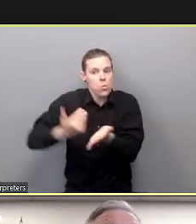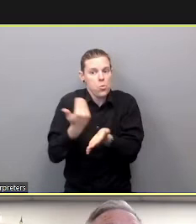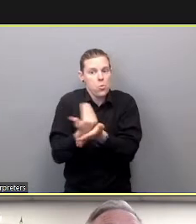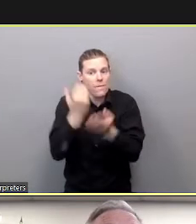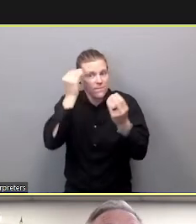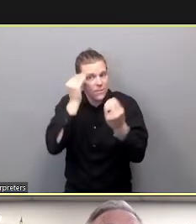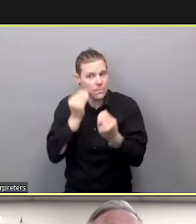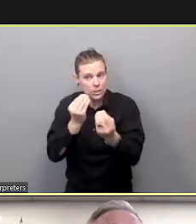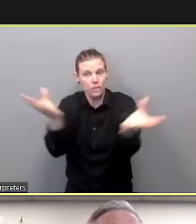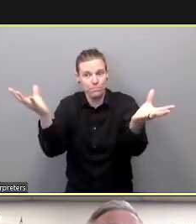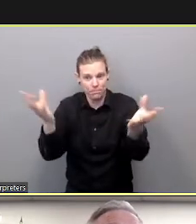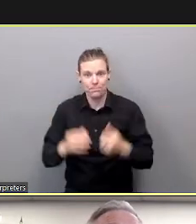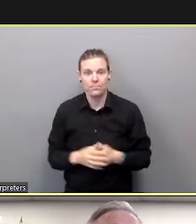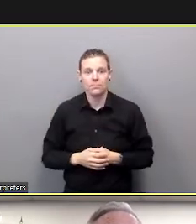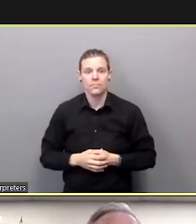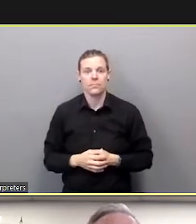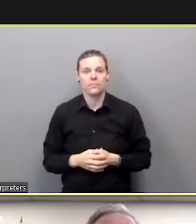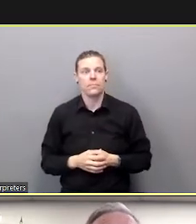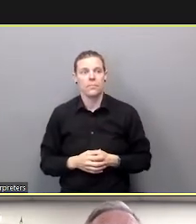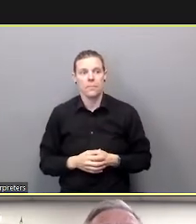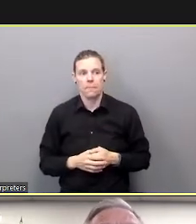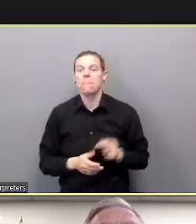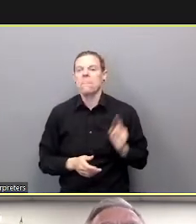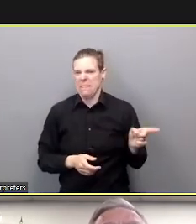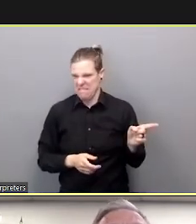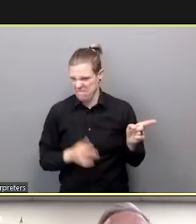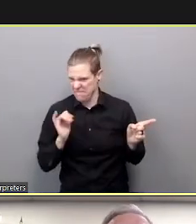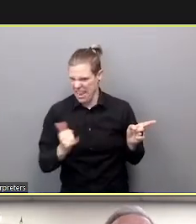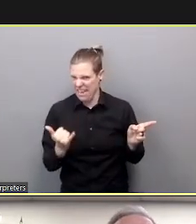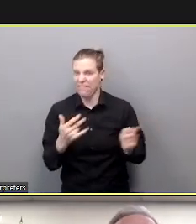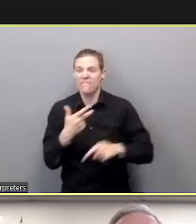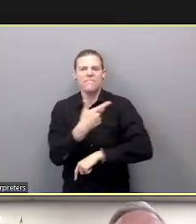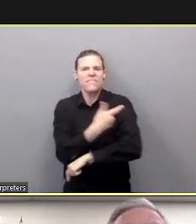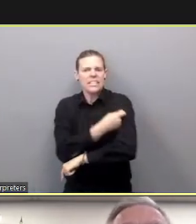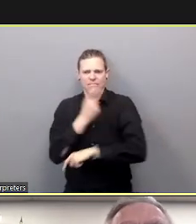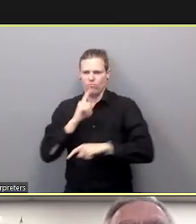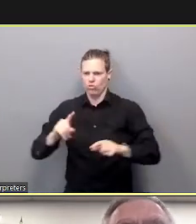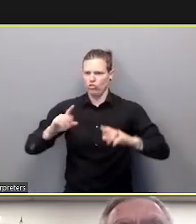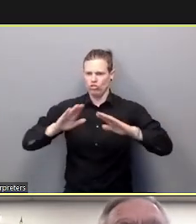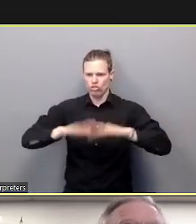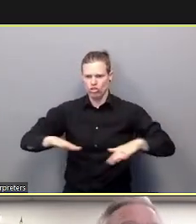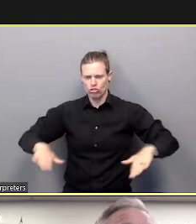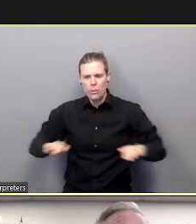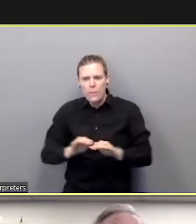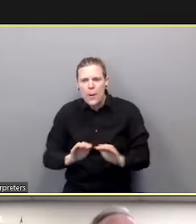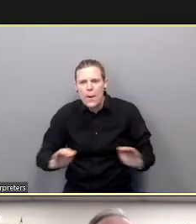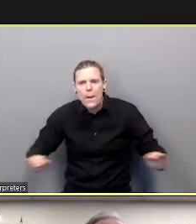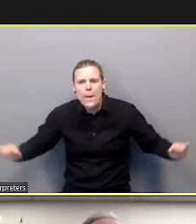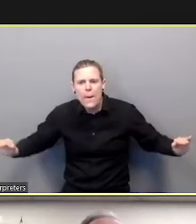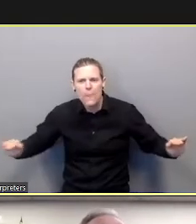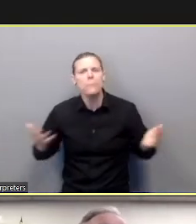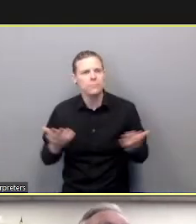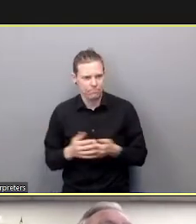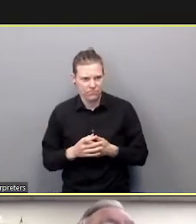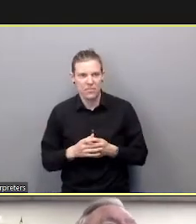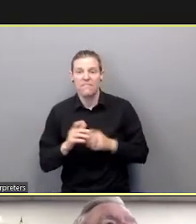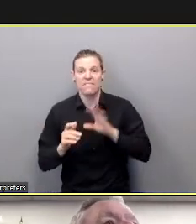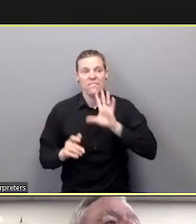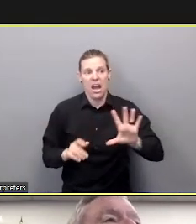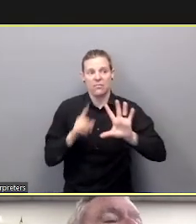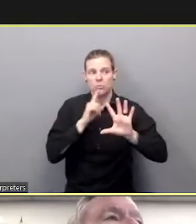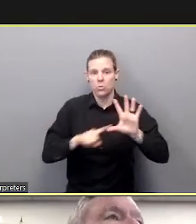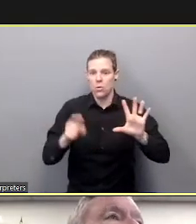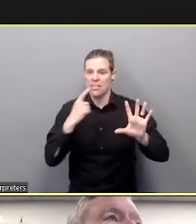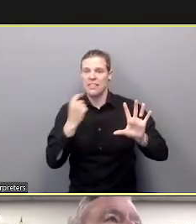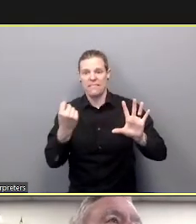Brianna, could I have the next slide? Oh, there we go. Update on vaccines for kids. I'm going to focus on 5 to 11-year-olds. Next slide